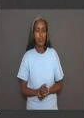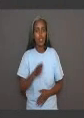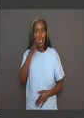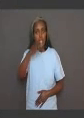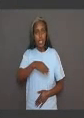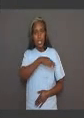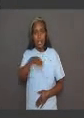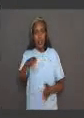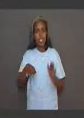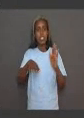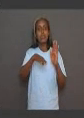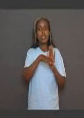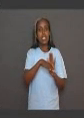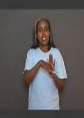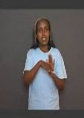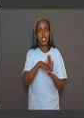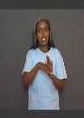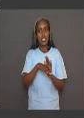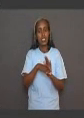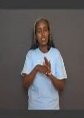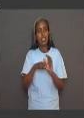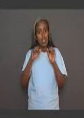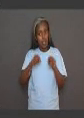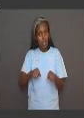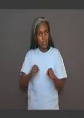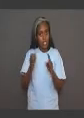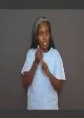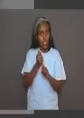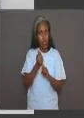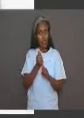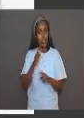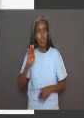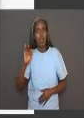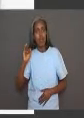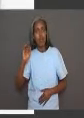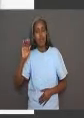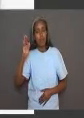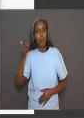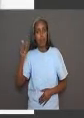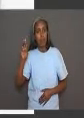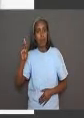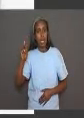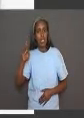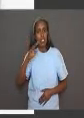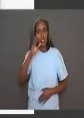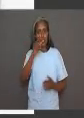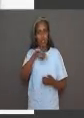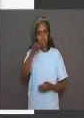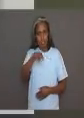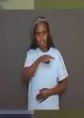Graphic representations can include bar charts and pie